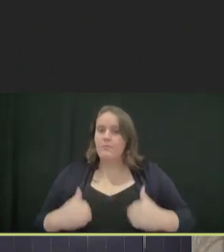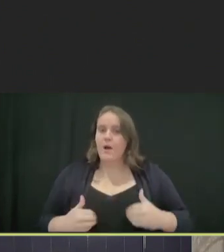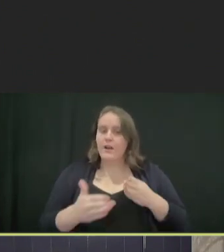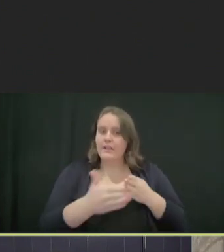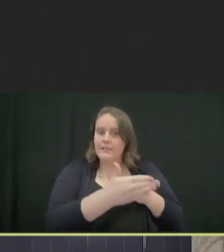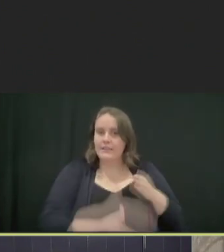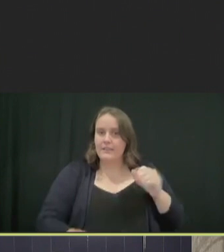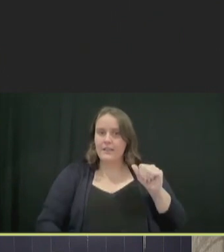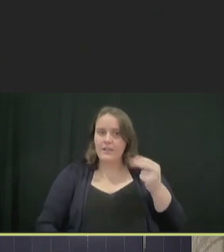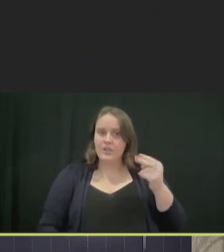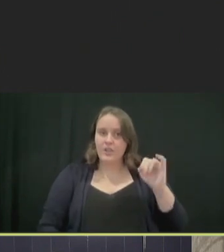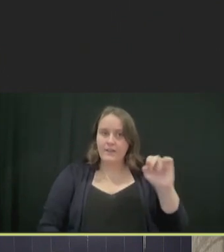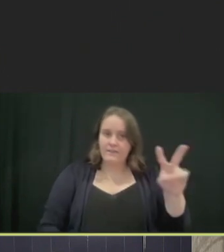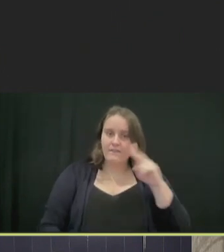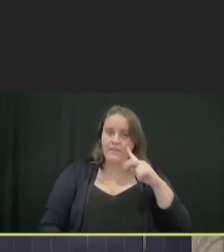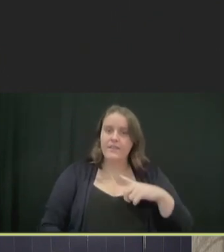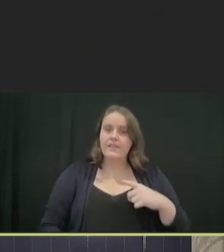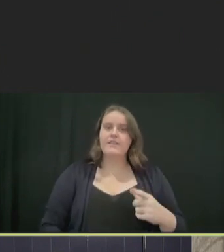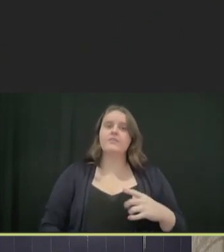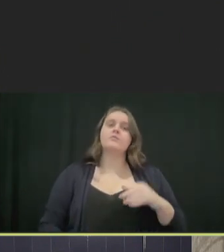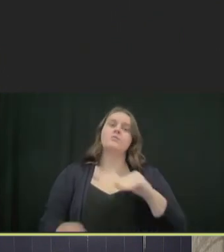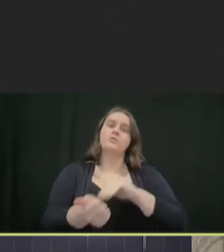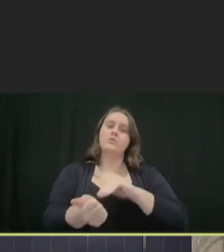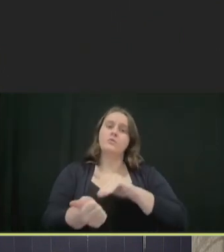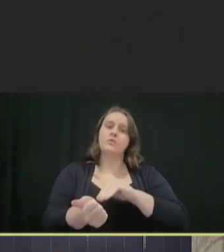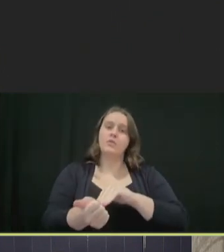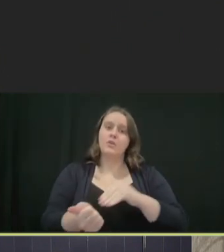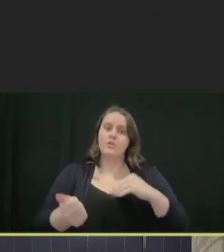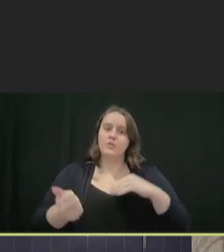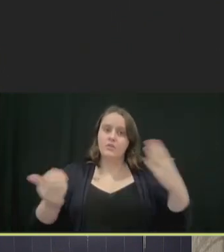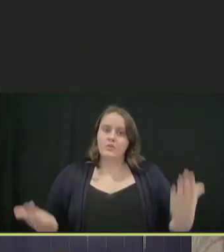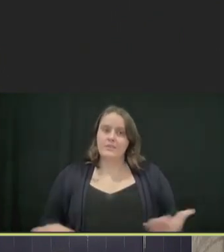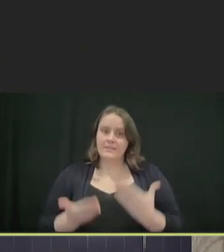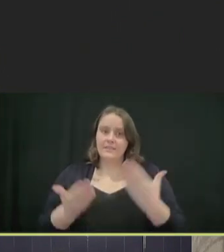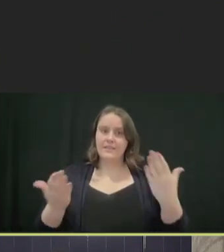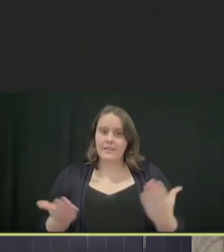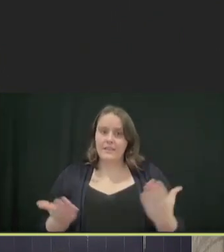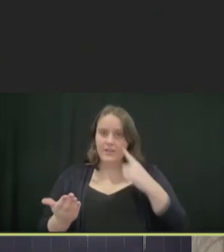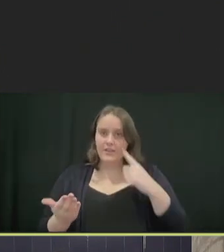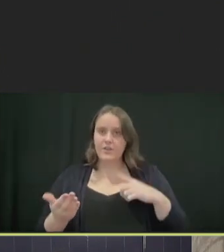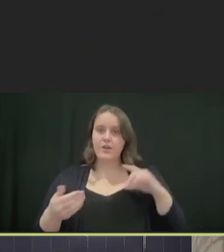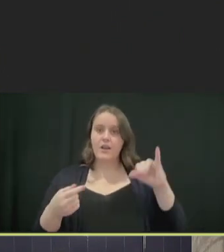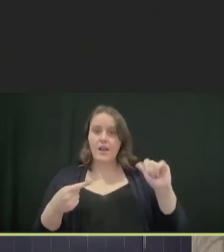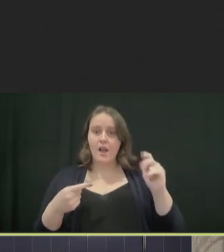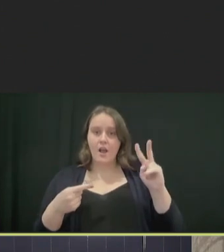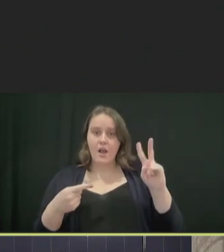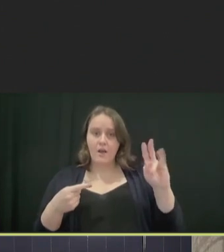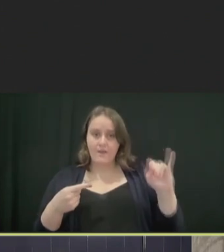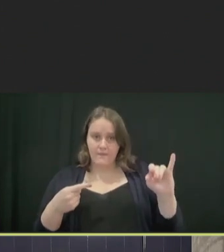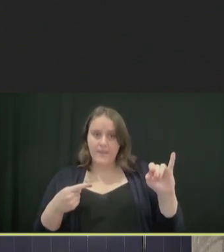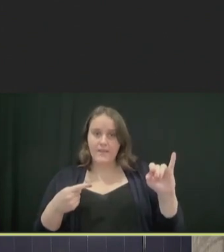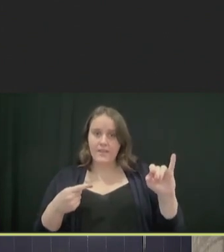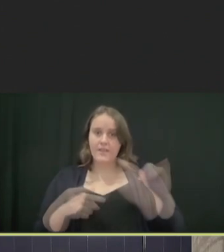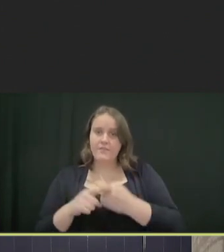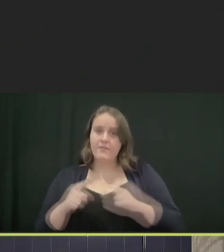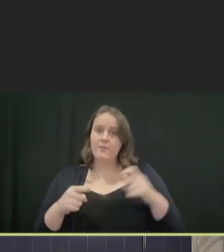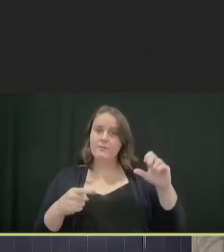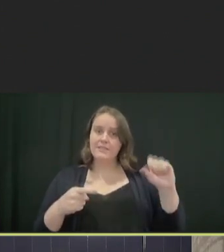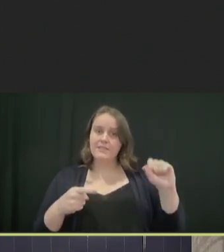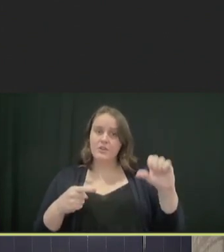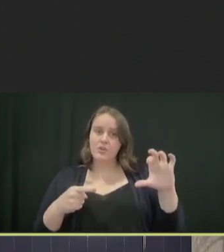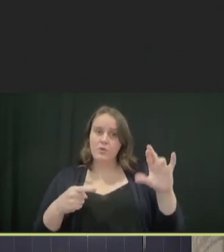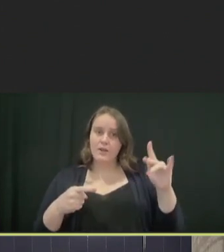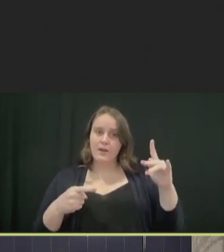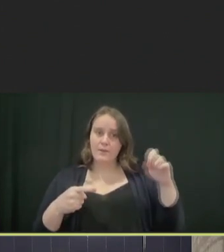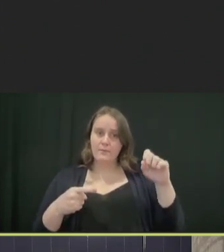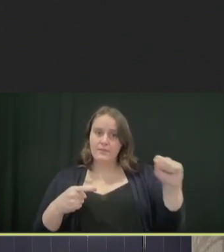Schief, who works at IAVI, Moderna, and the Scripps Research Institute, Dr. Facunda Batista from both the Ragon Institute